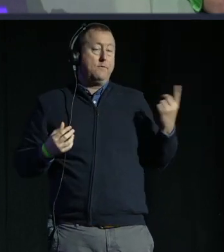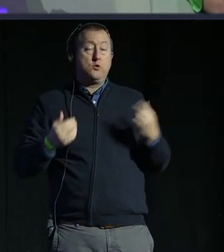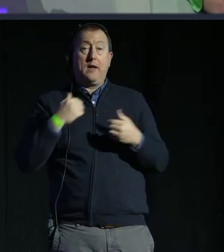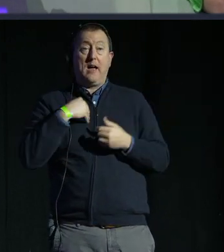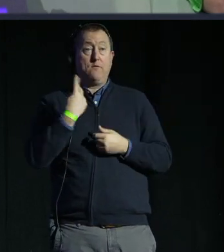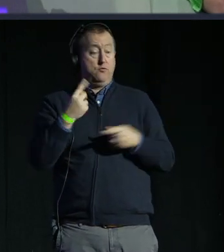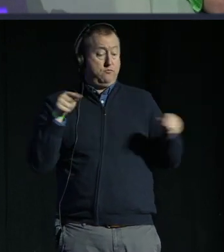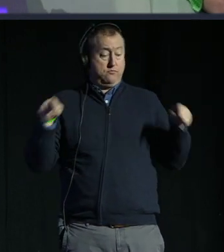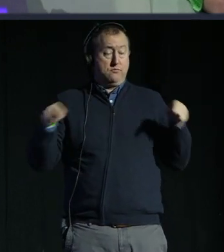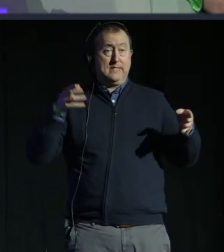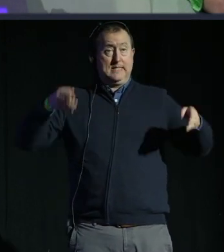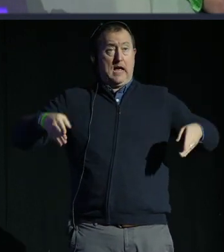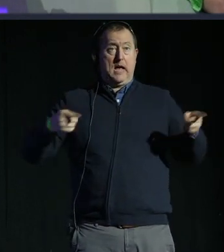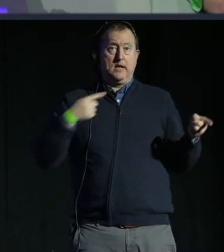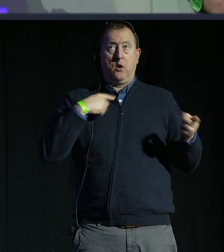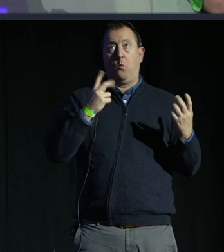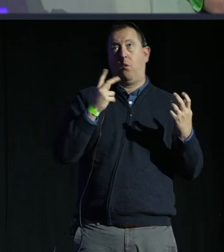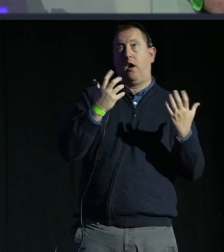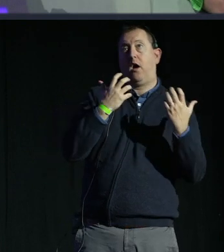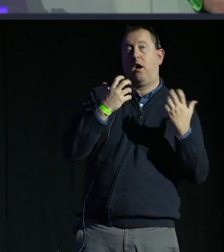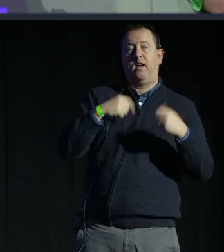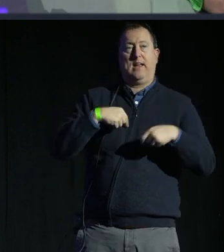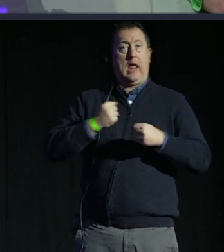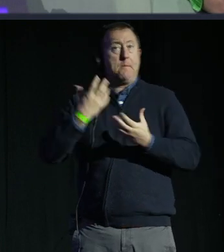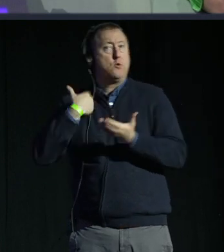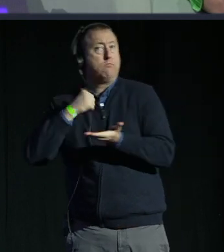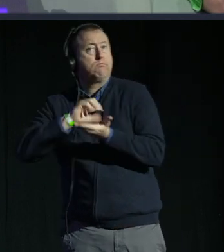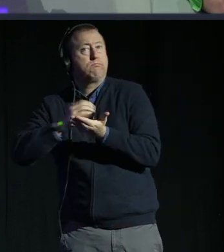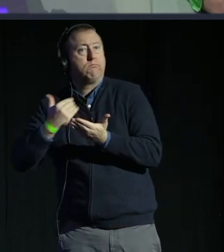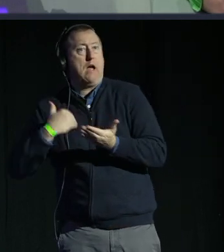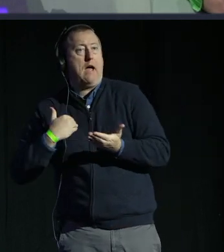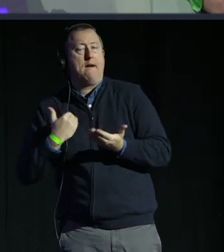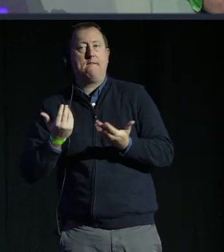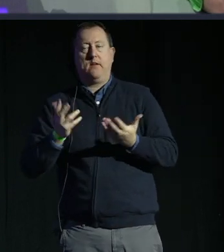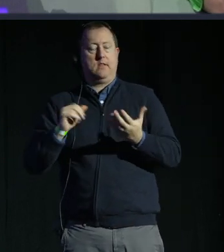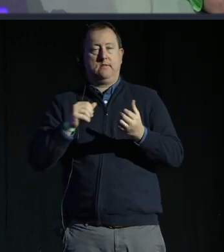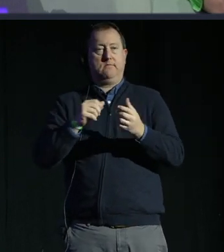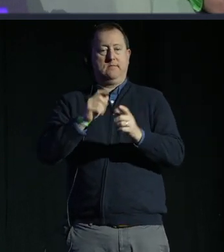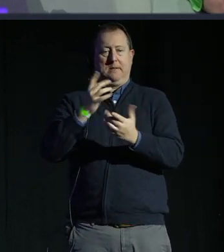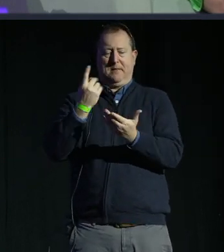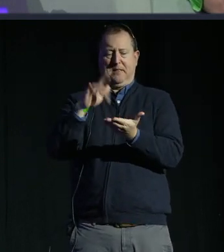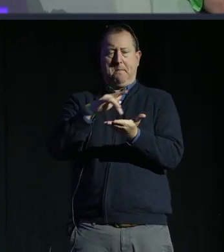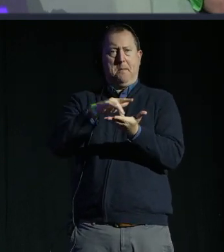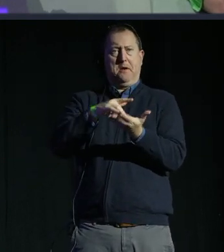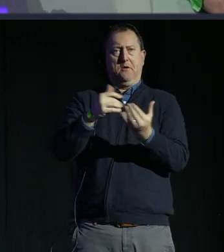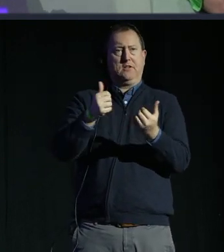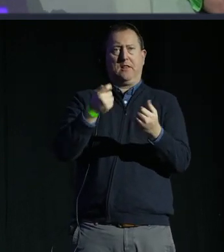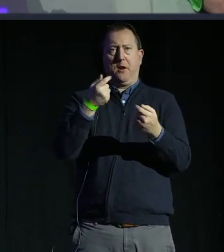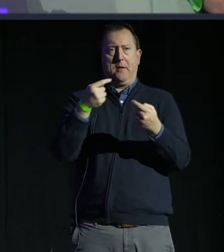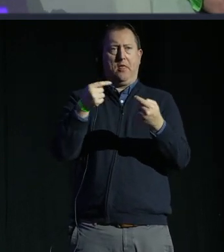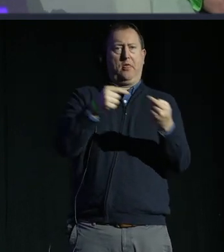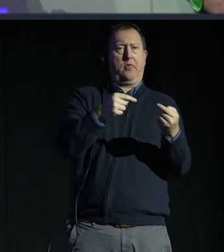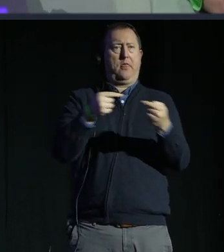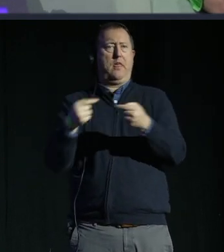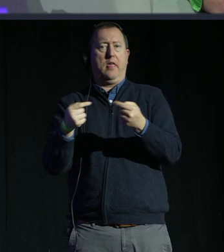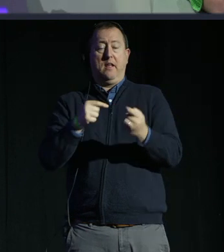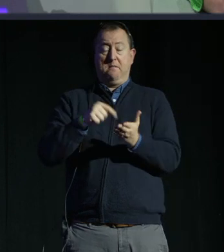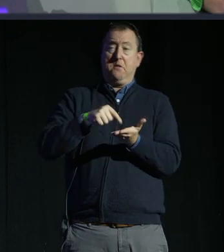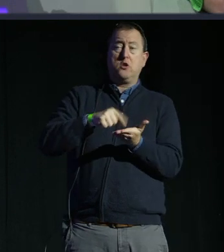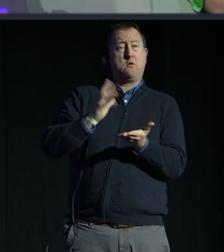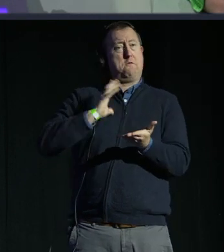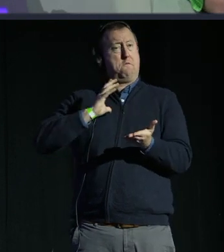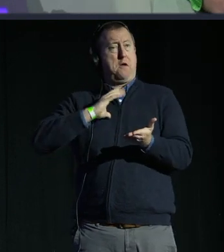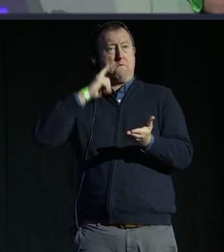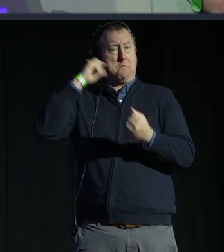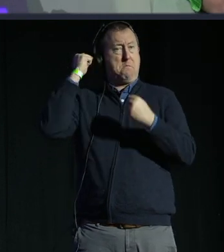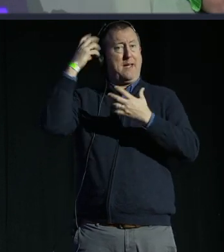supply and demand just exponentially growing, and this antiquated thing in the middle that has been a monolith that served the business for a couple decades in